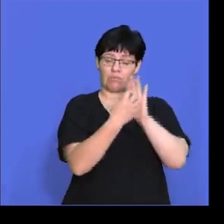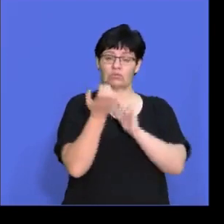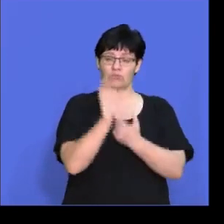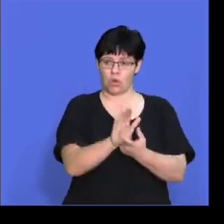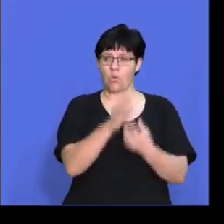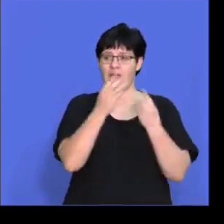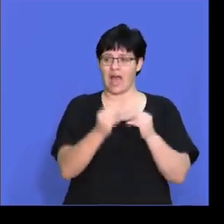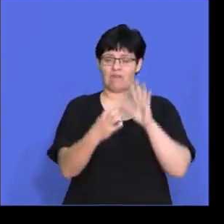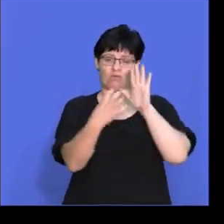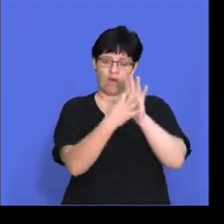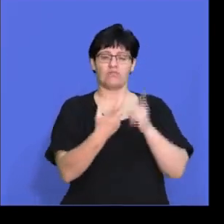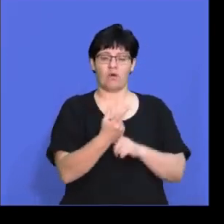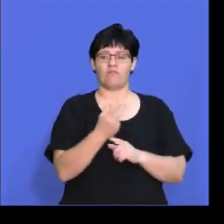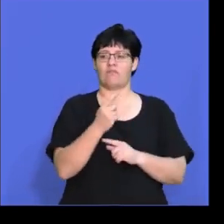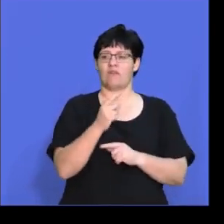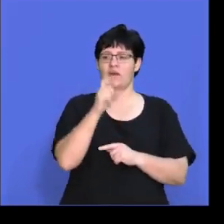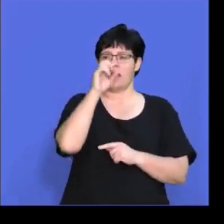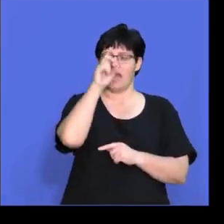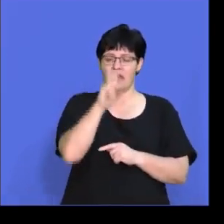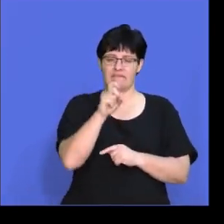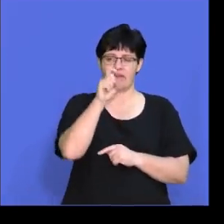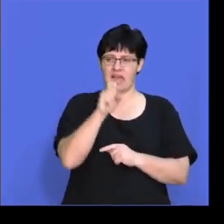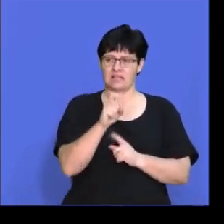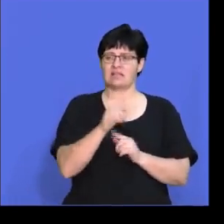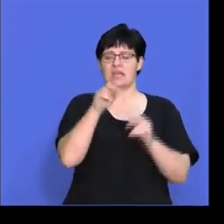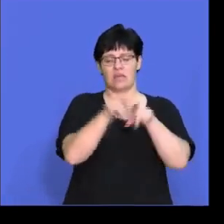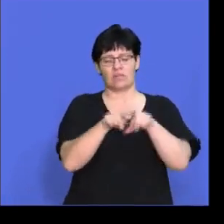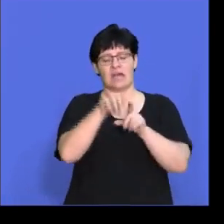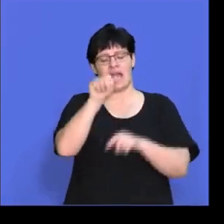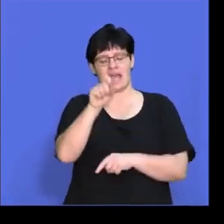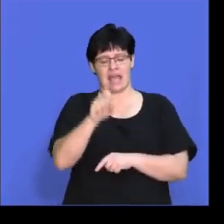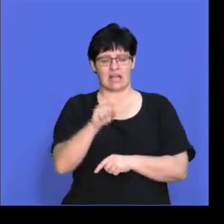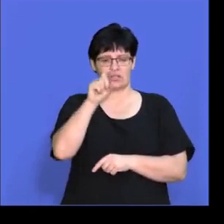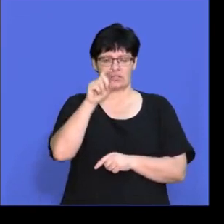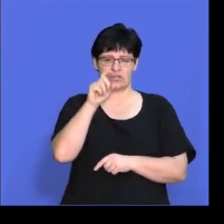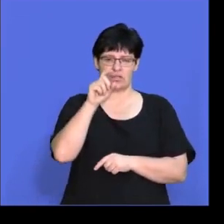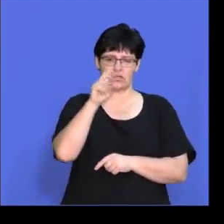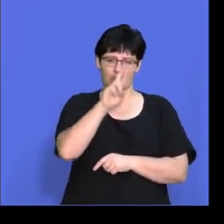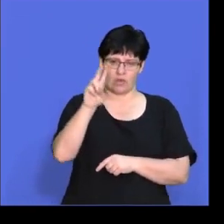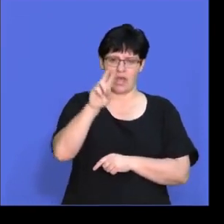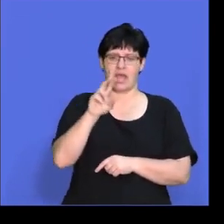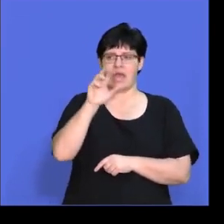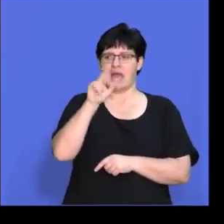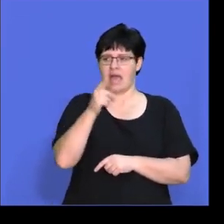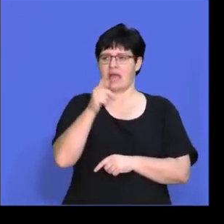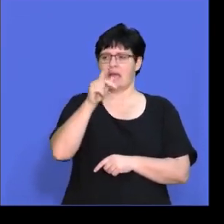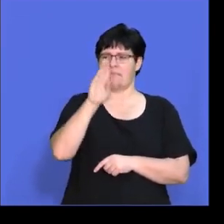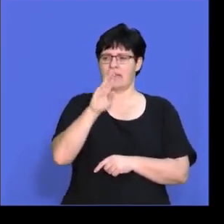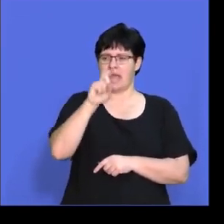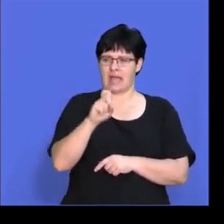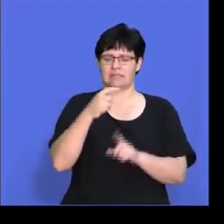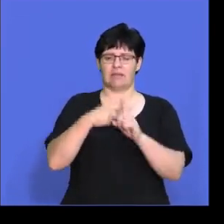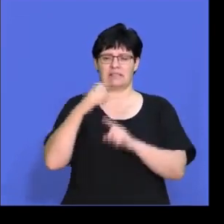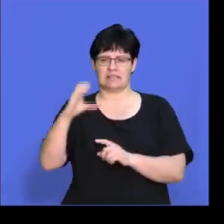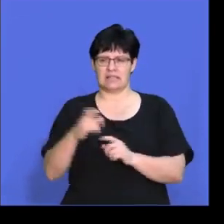shows that we have the graphs of f of x is equal to ax squared plus bx plus c, and g of x is